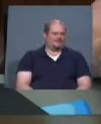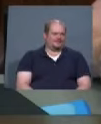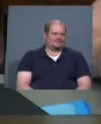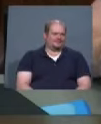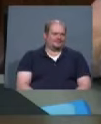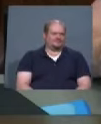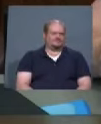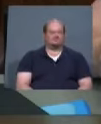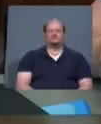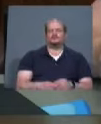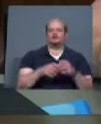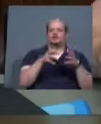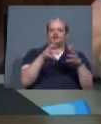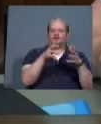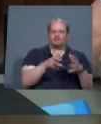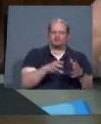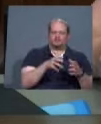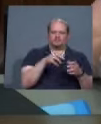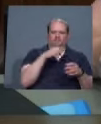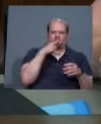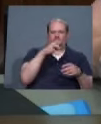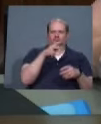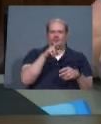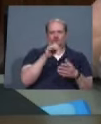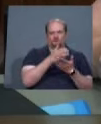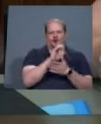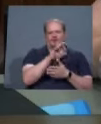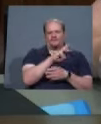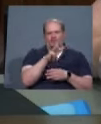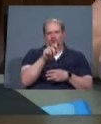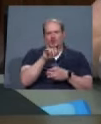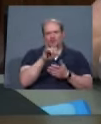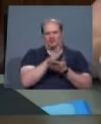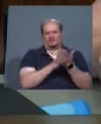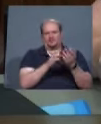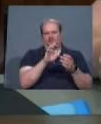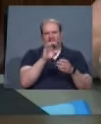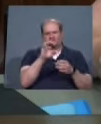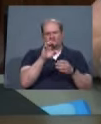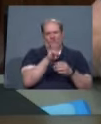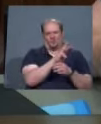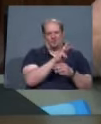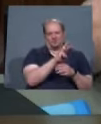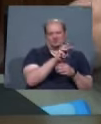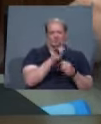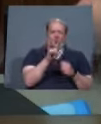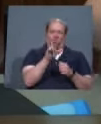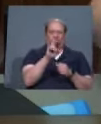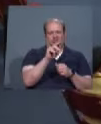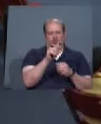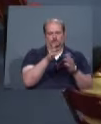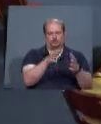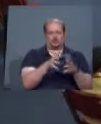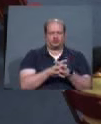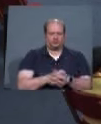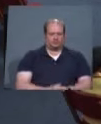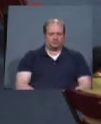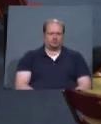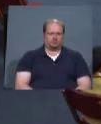An ordinance to abandon the public right-of-way for an easement that is a portion of C Street located west of Walnut Street.